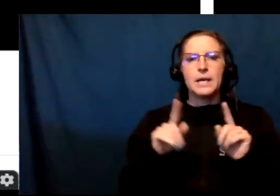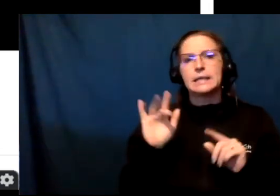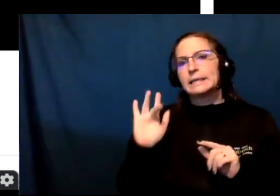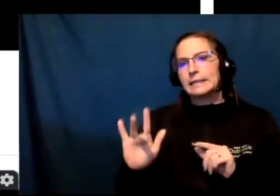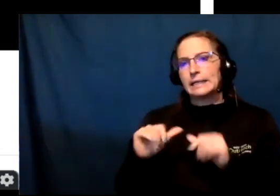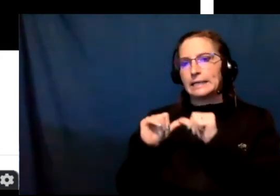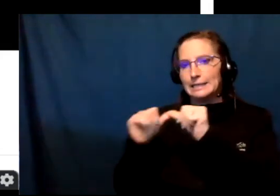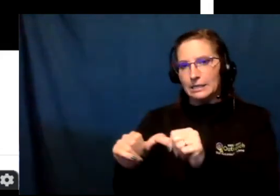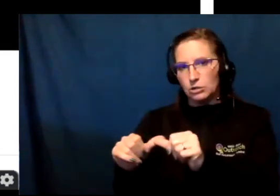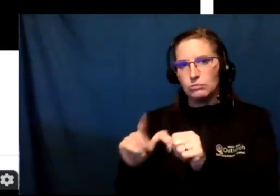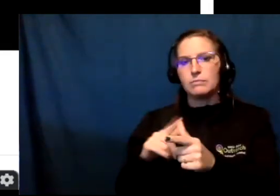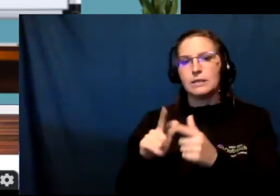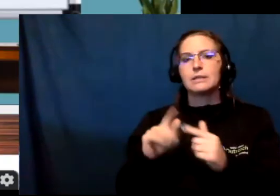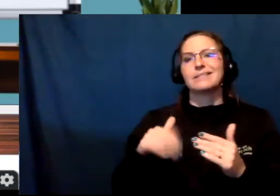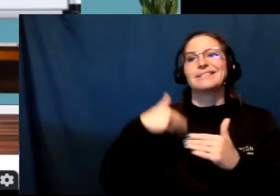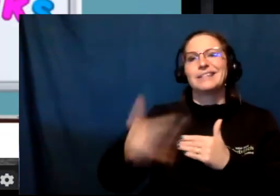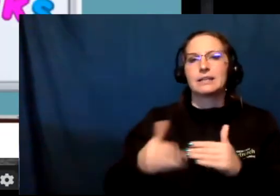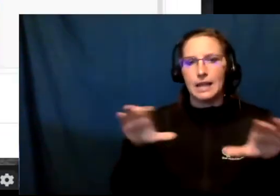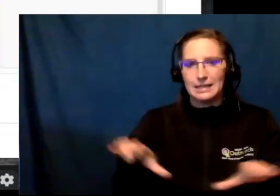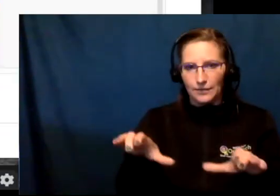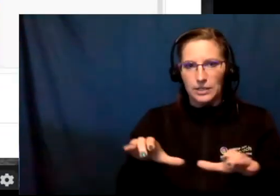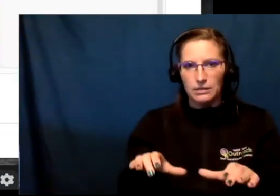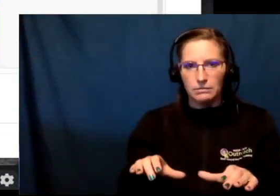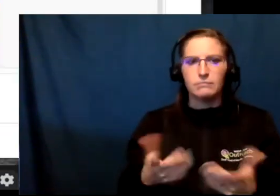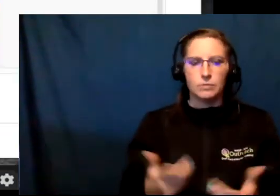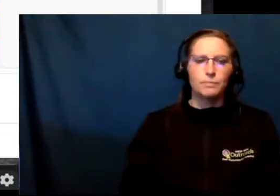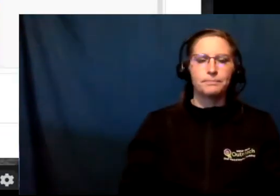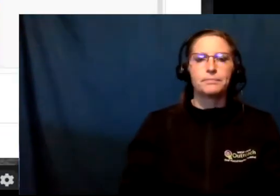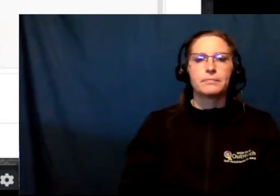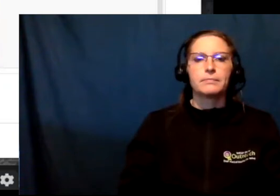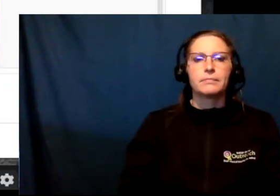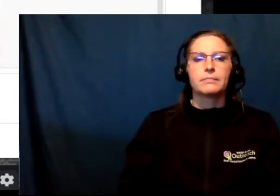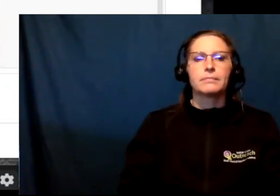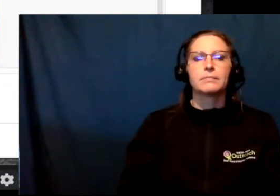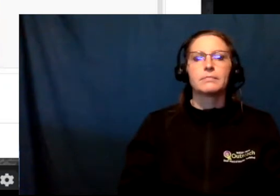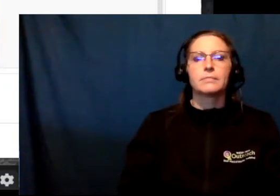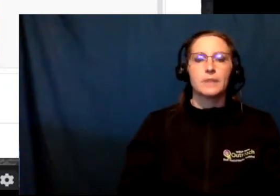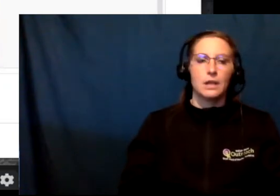it goes, to the next activity that I have it linked to. And then we always end up,